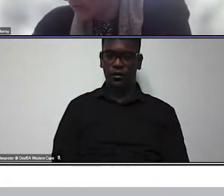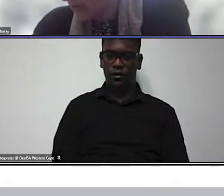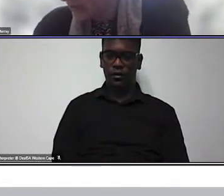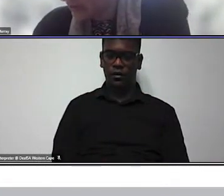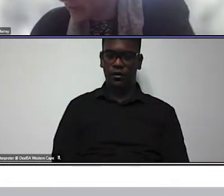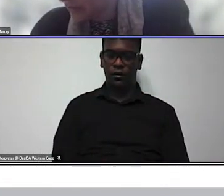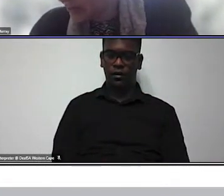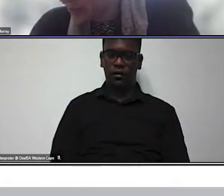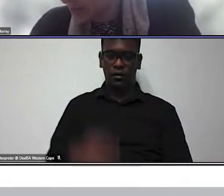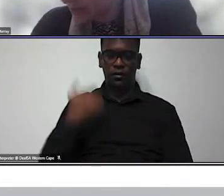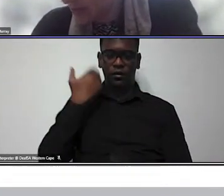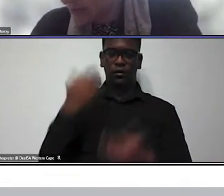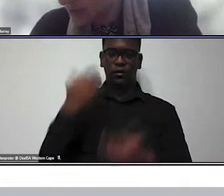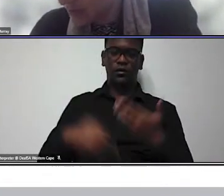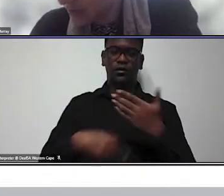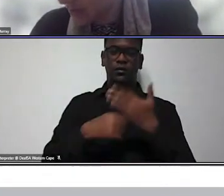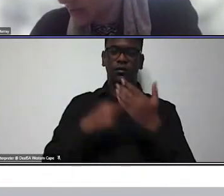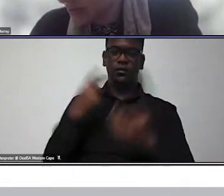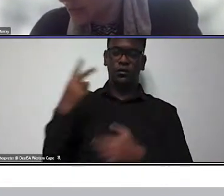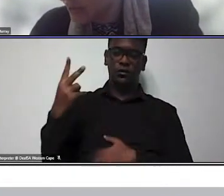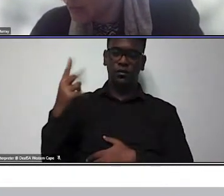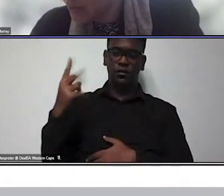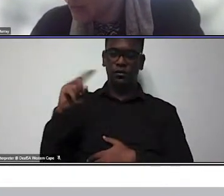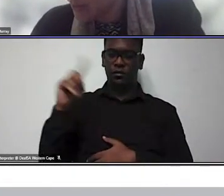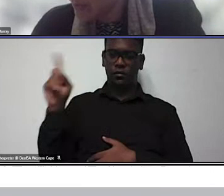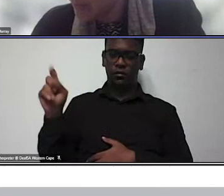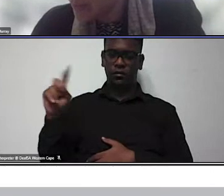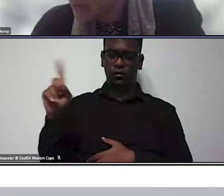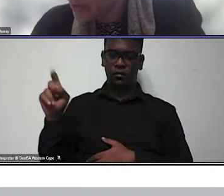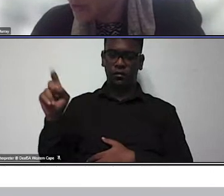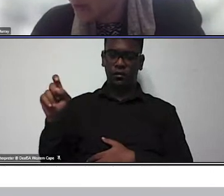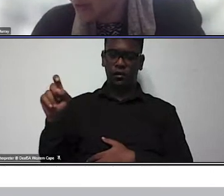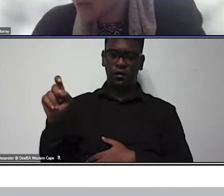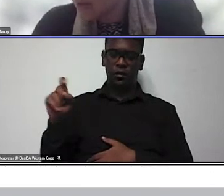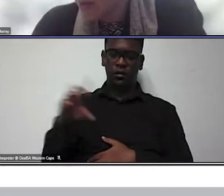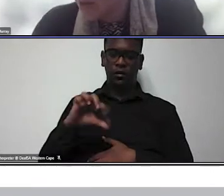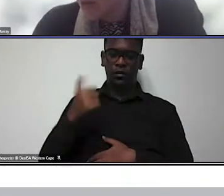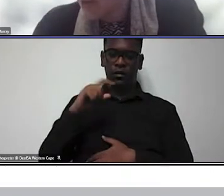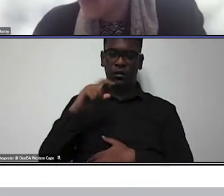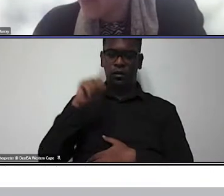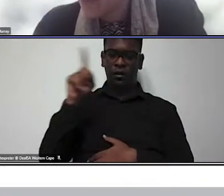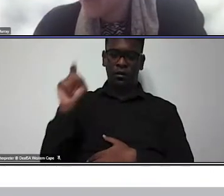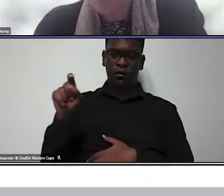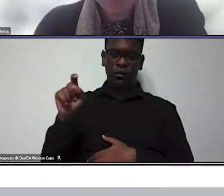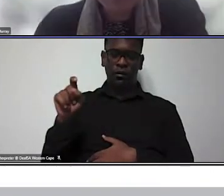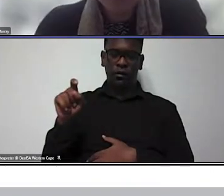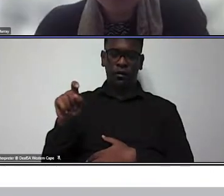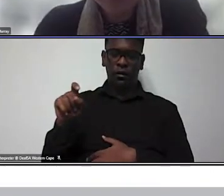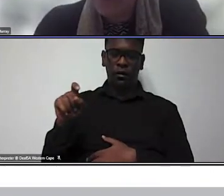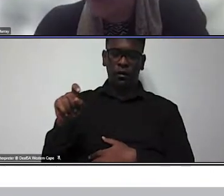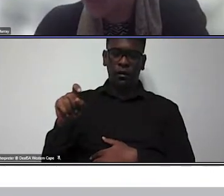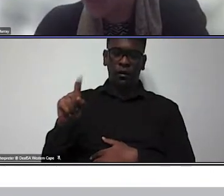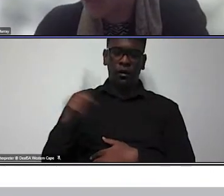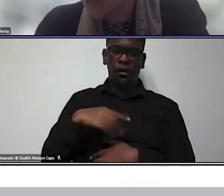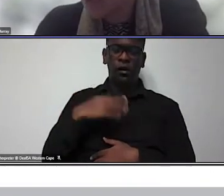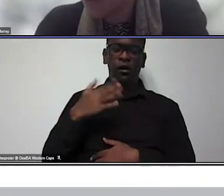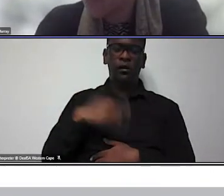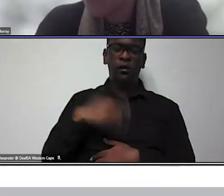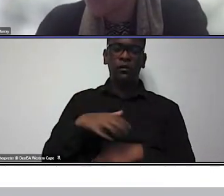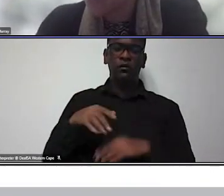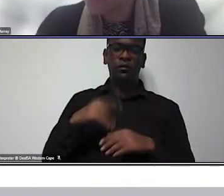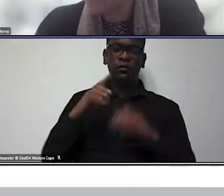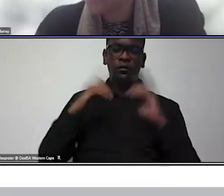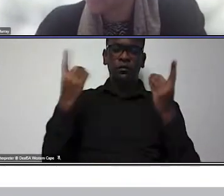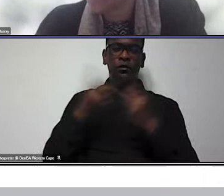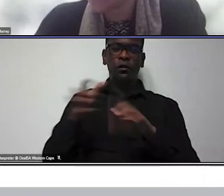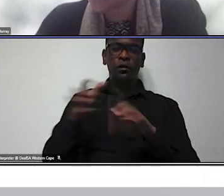like to add two questions to this round. So my first question is, from the Department of Agriculture side, are